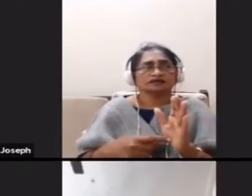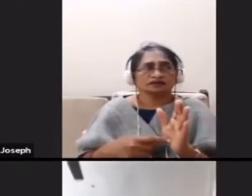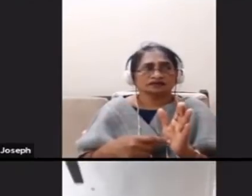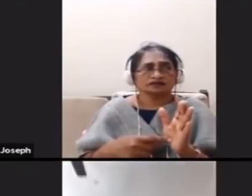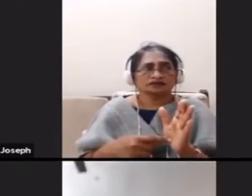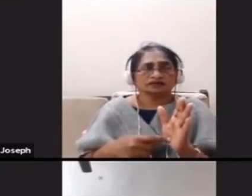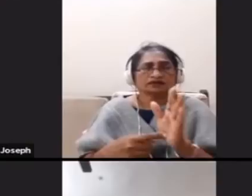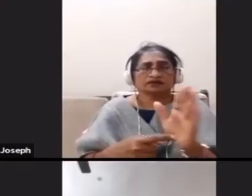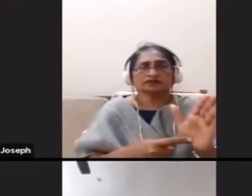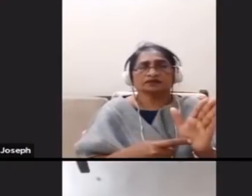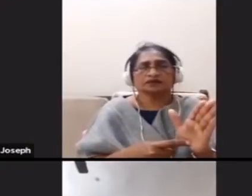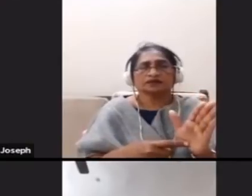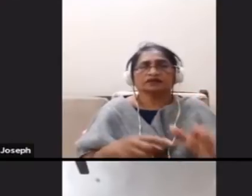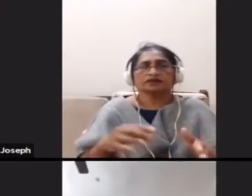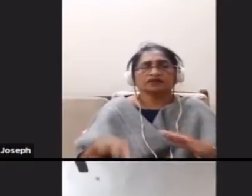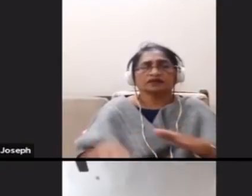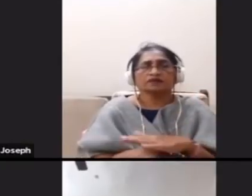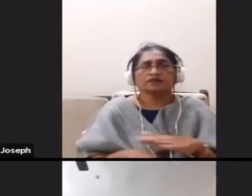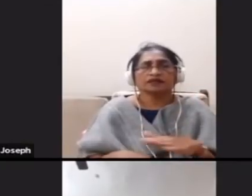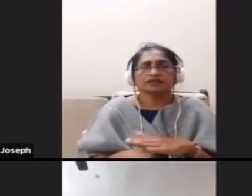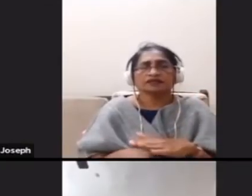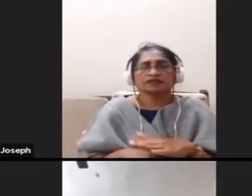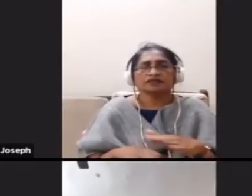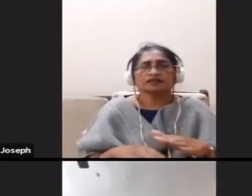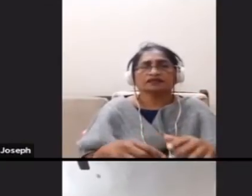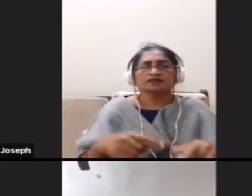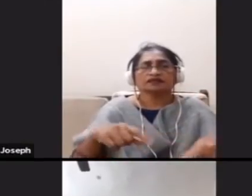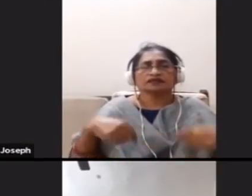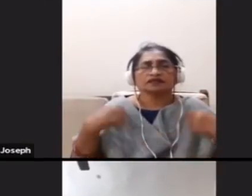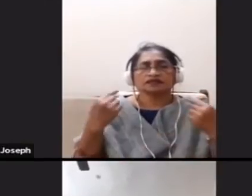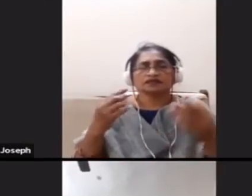endeavor. So that then we also marry